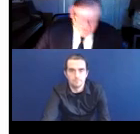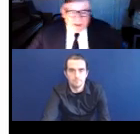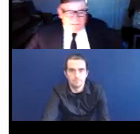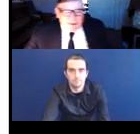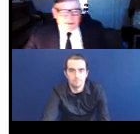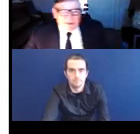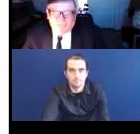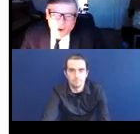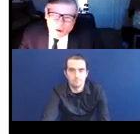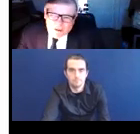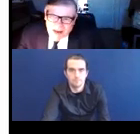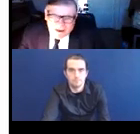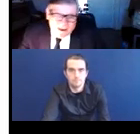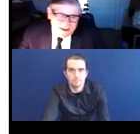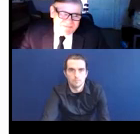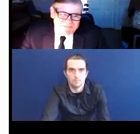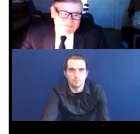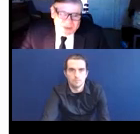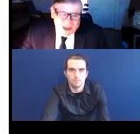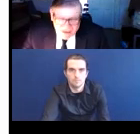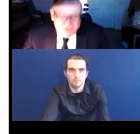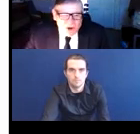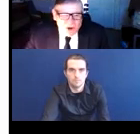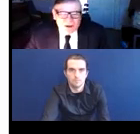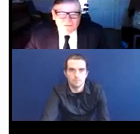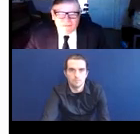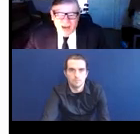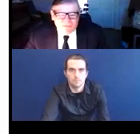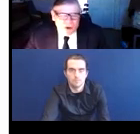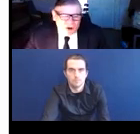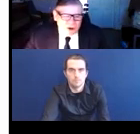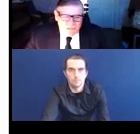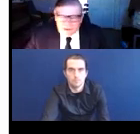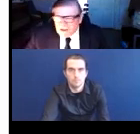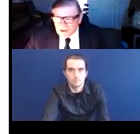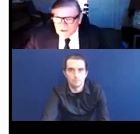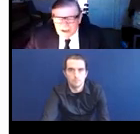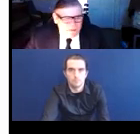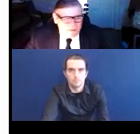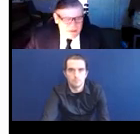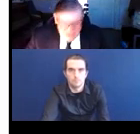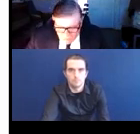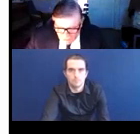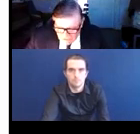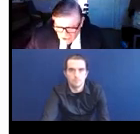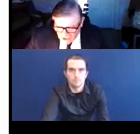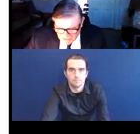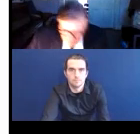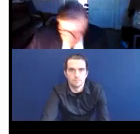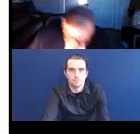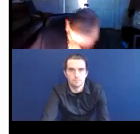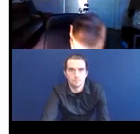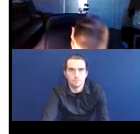So very simply, 4 was barriers to getting into employment, and 5, what could governments do to help it? And have we got